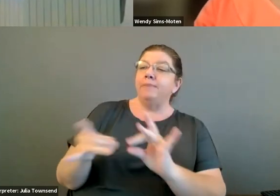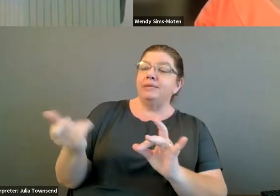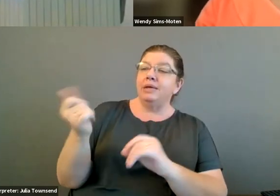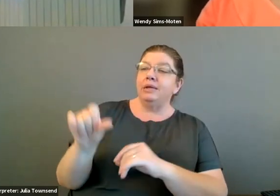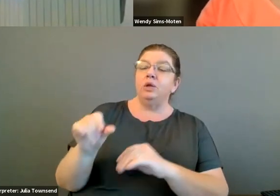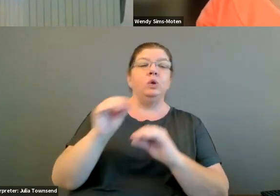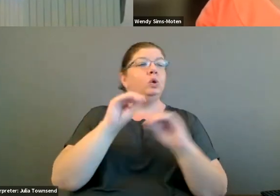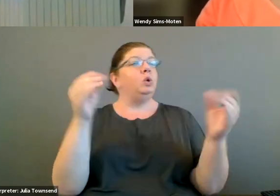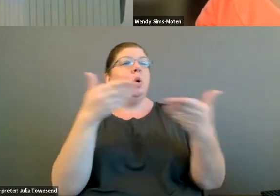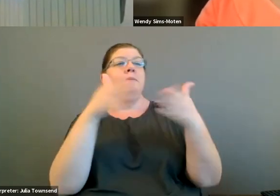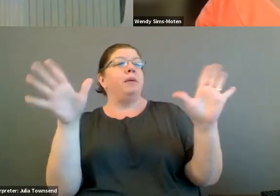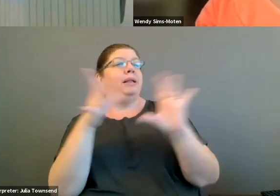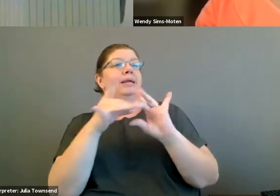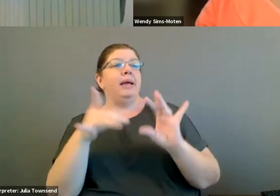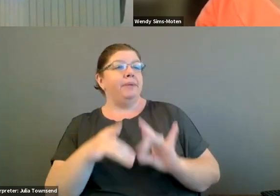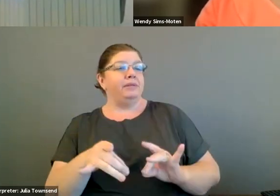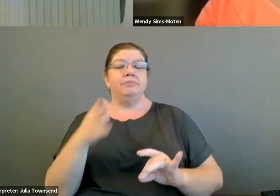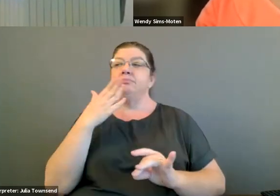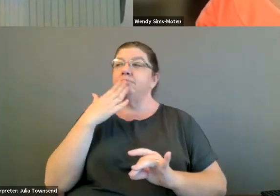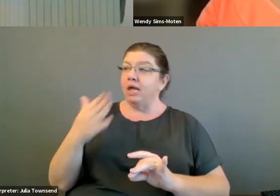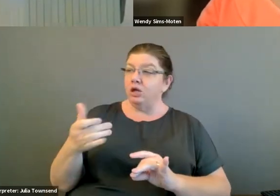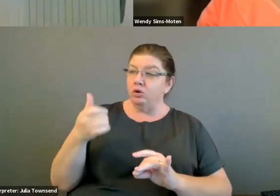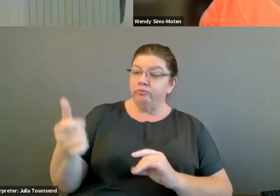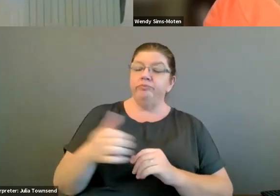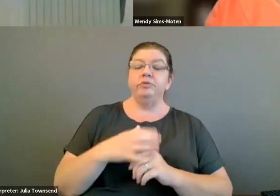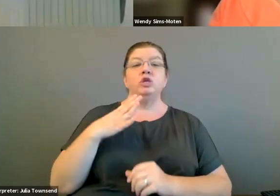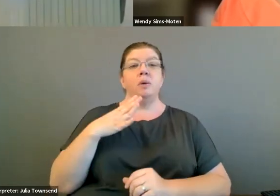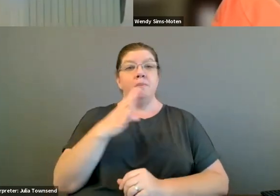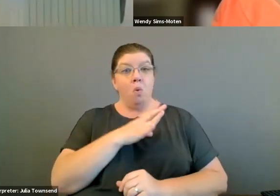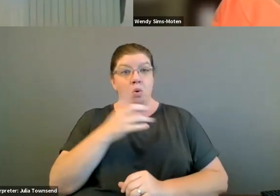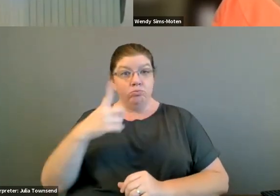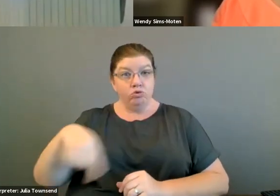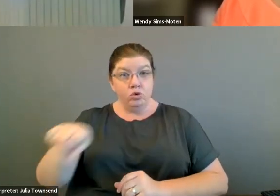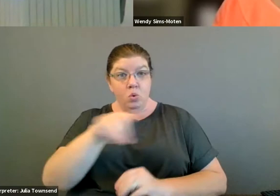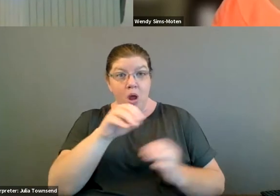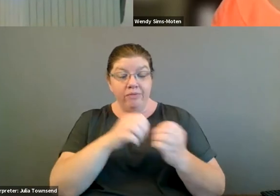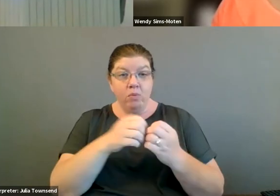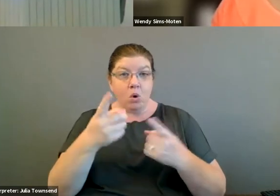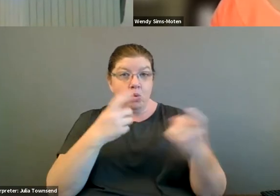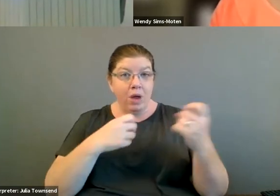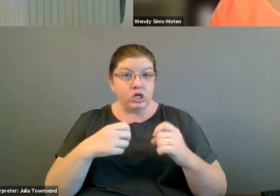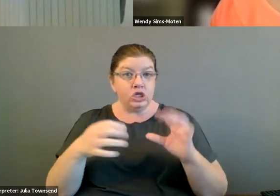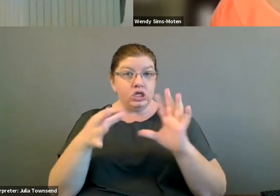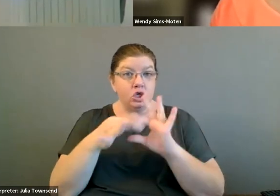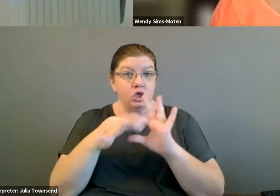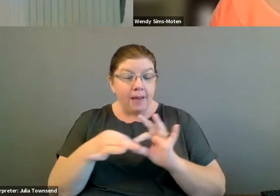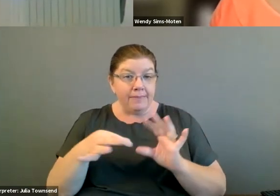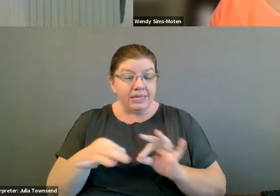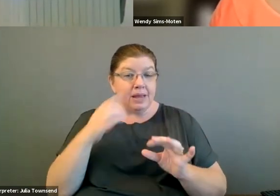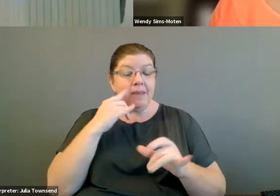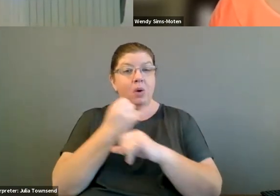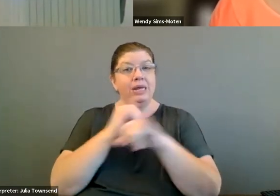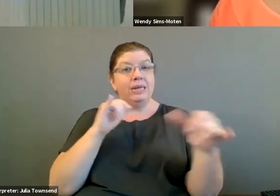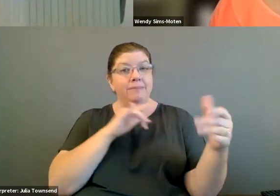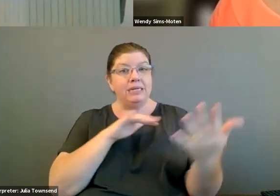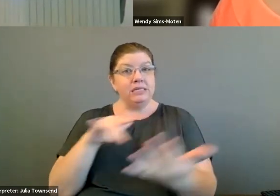No public comment. Thank you. Then, board members, do you have any further questions or comments about independent